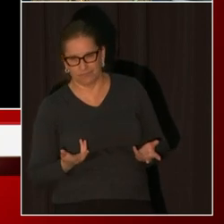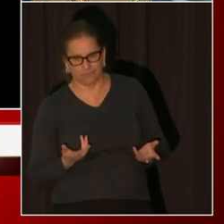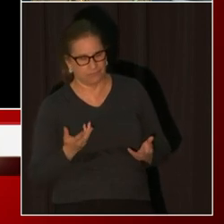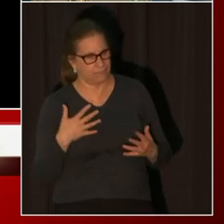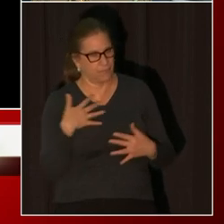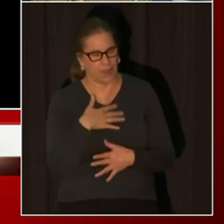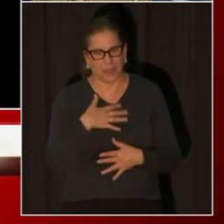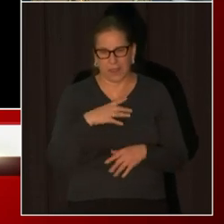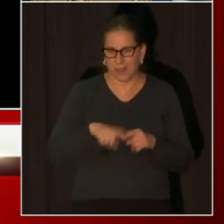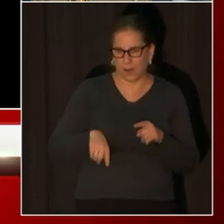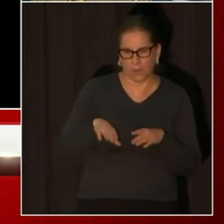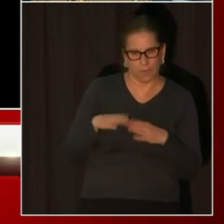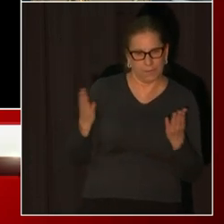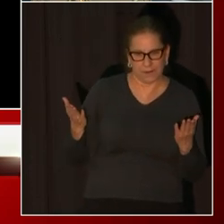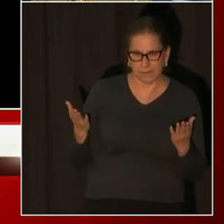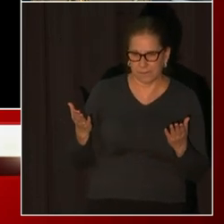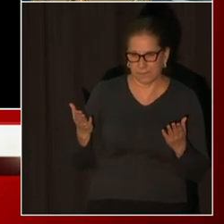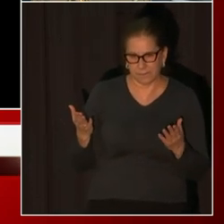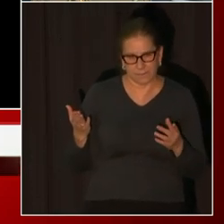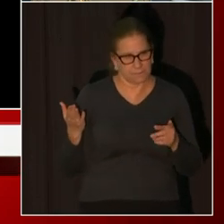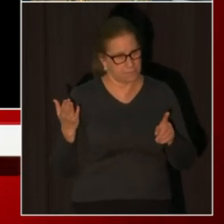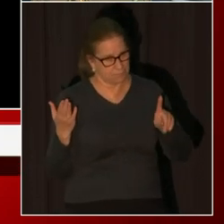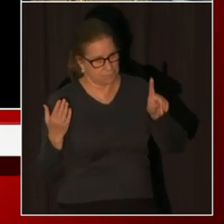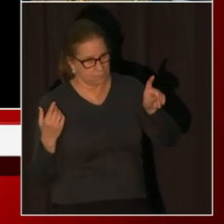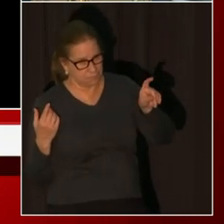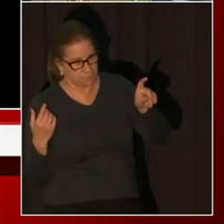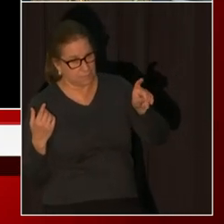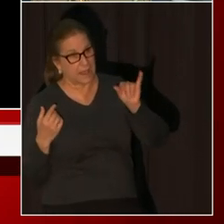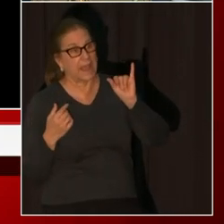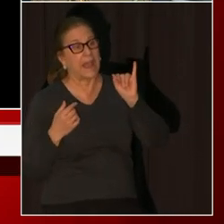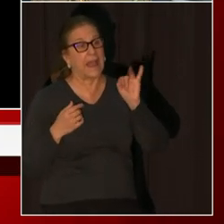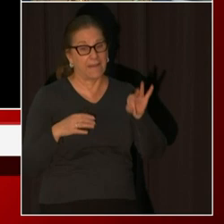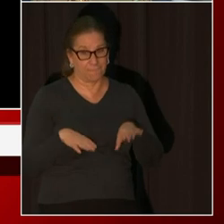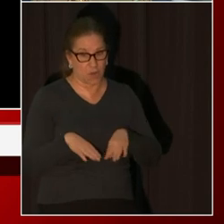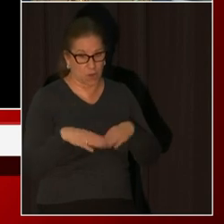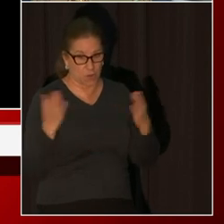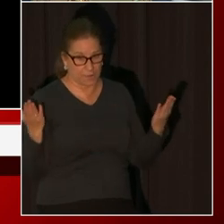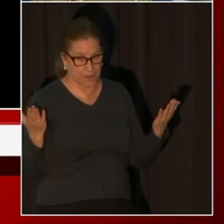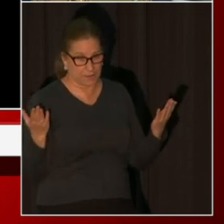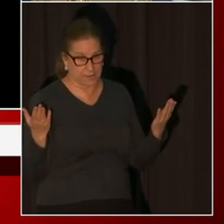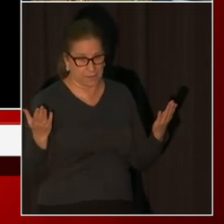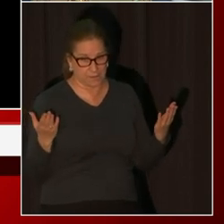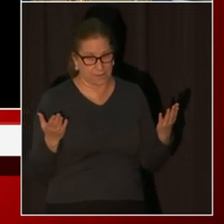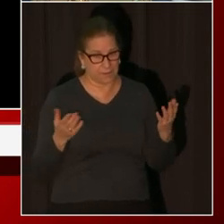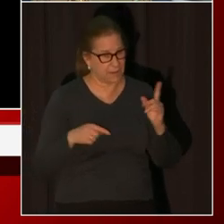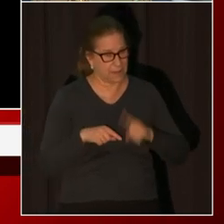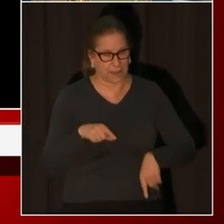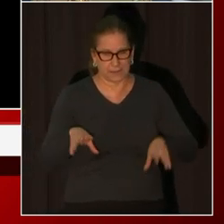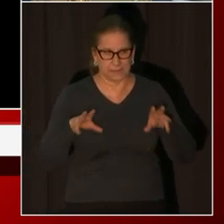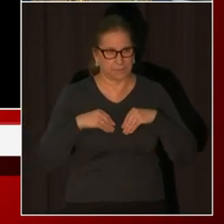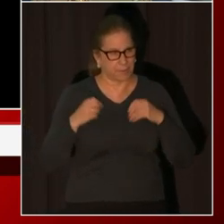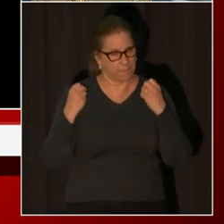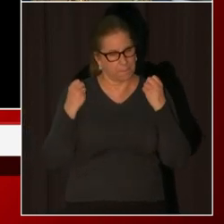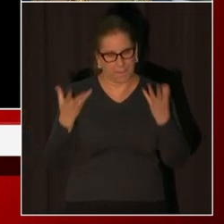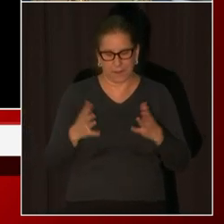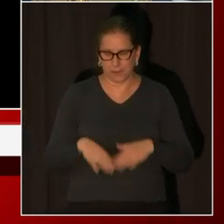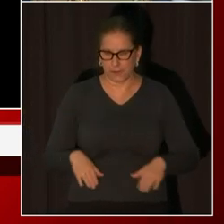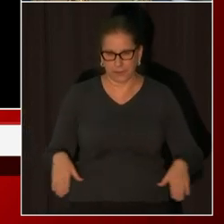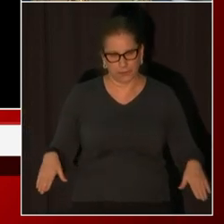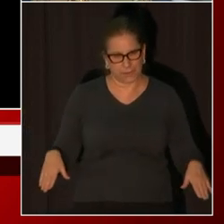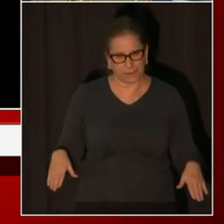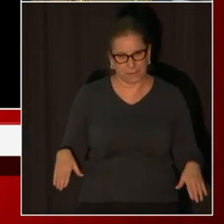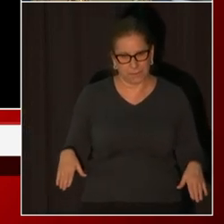And if they do, they'll be able to serve less students because of the health guidelines. Do you have a fear that there won't be enough